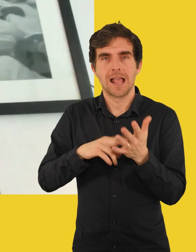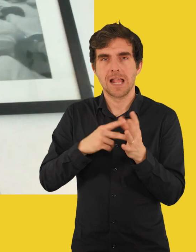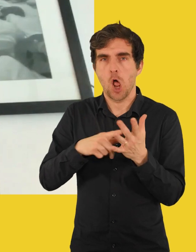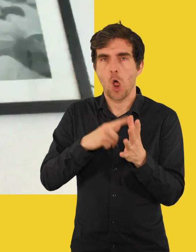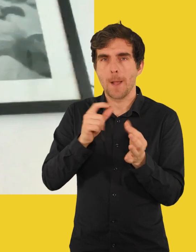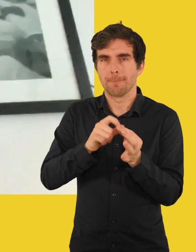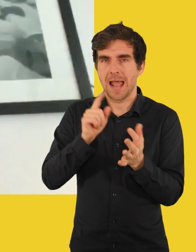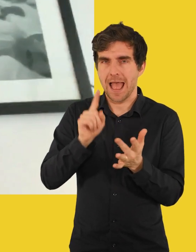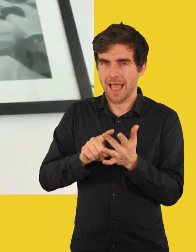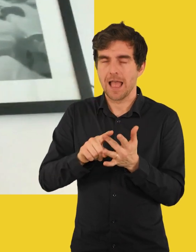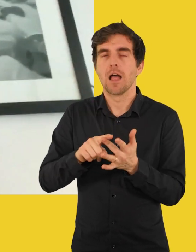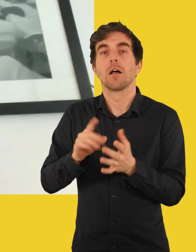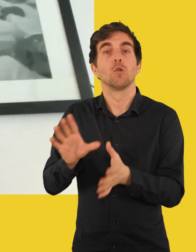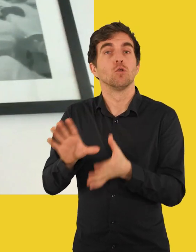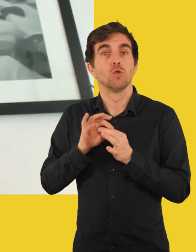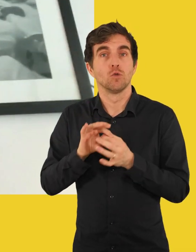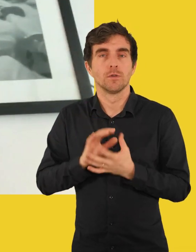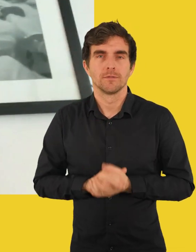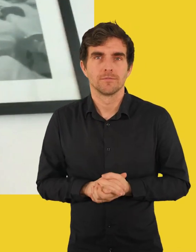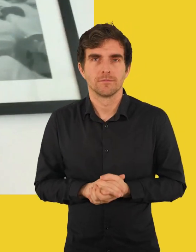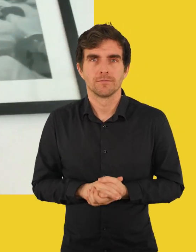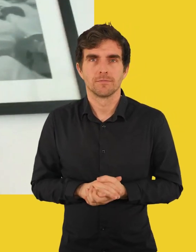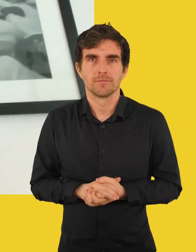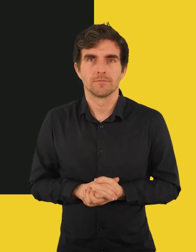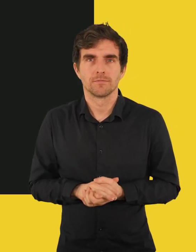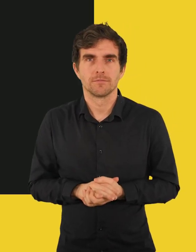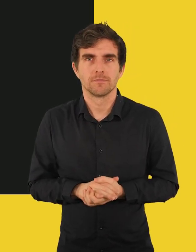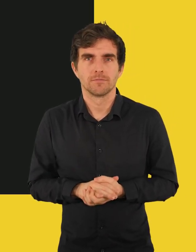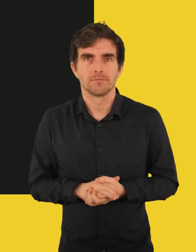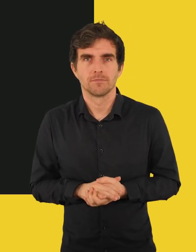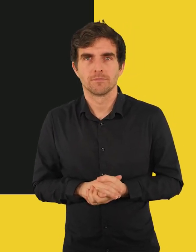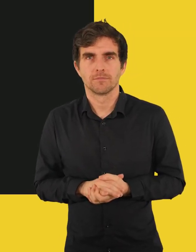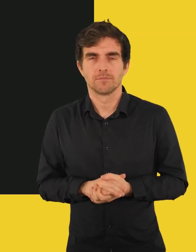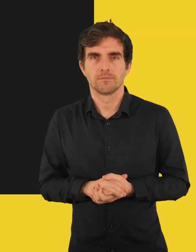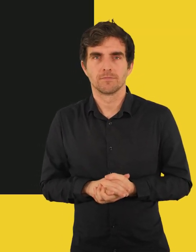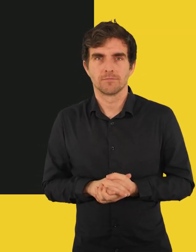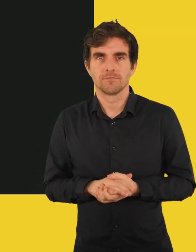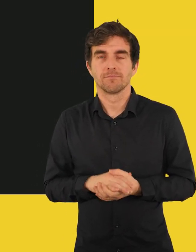Joy from Nairobi to join us.